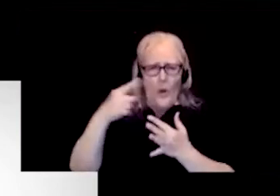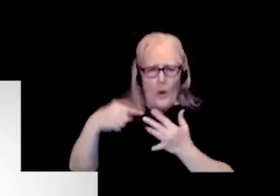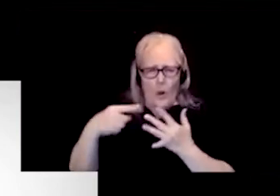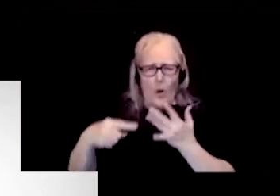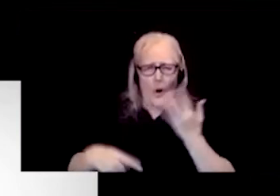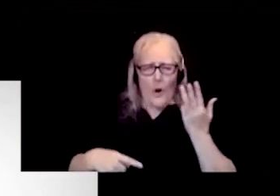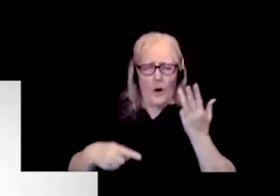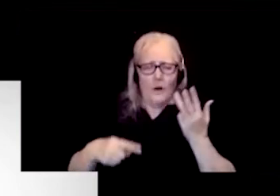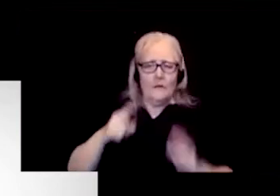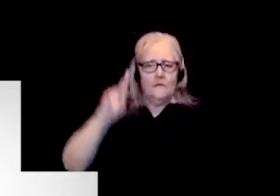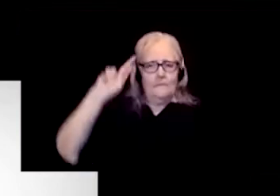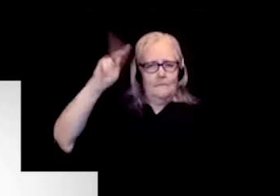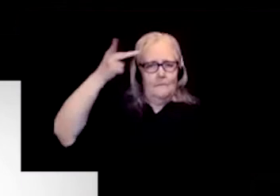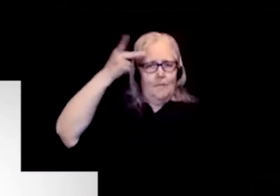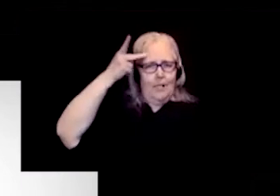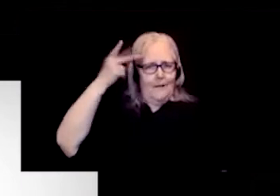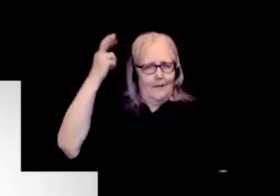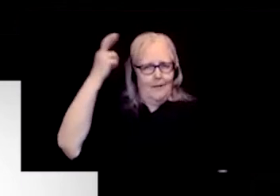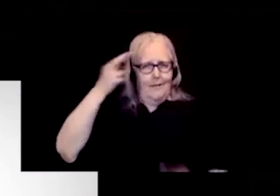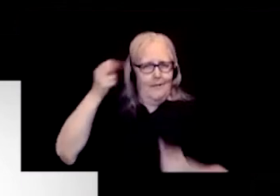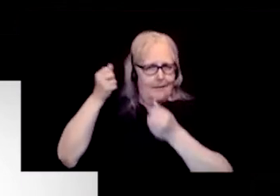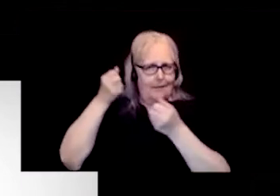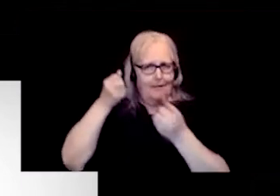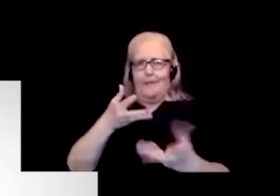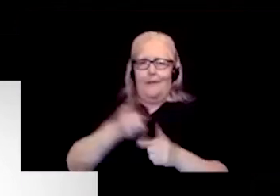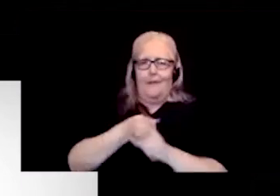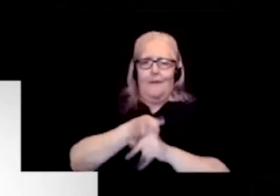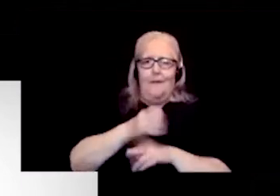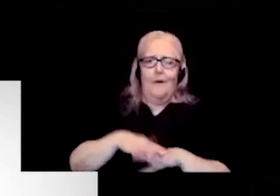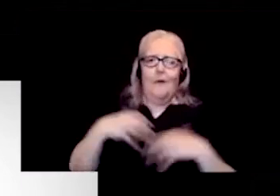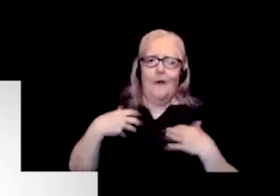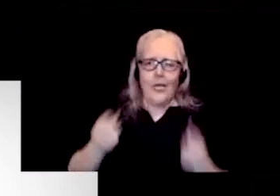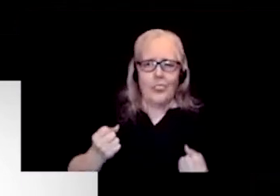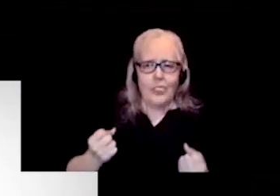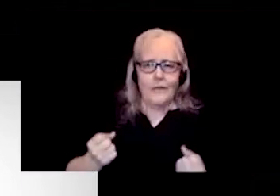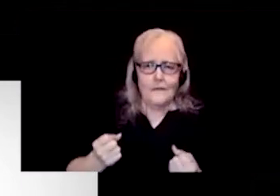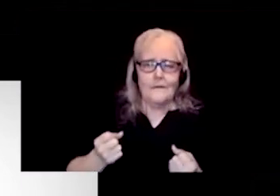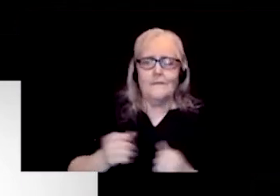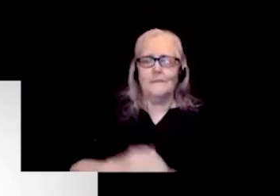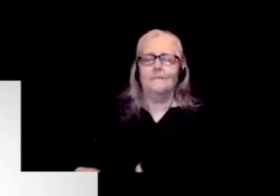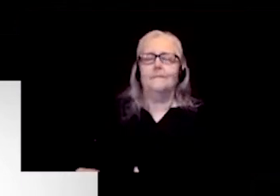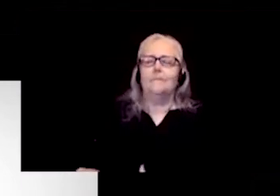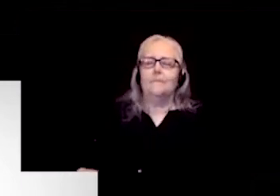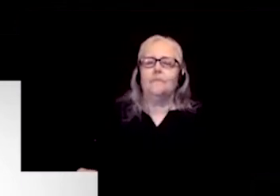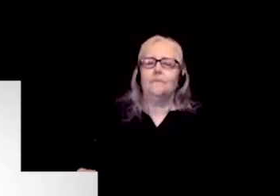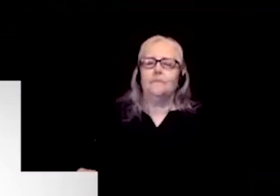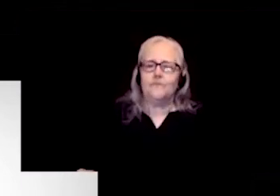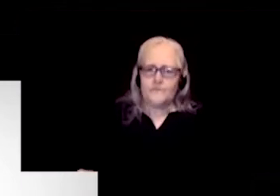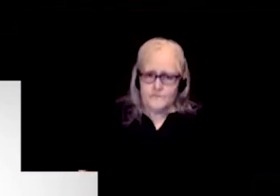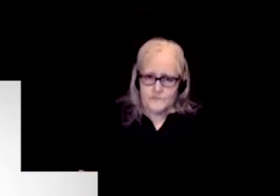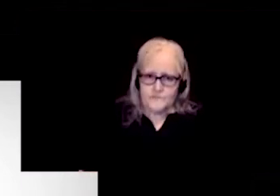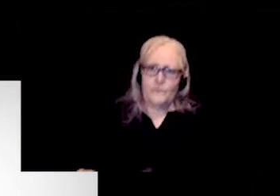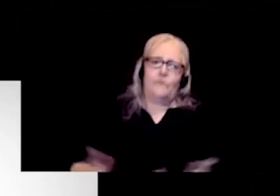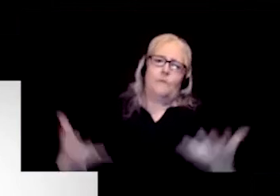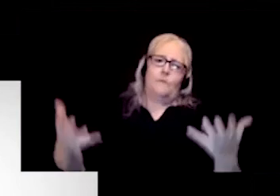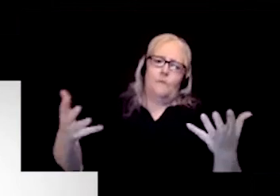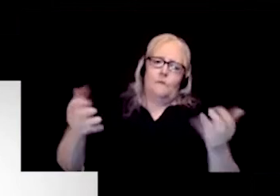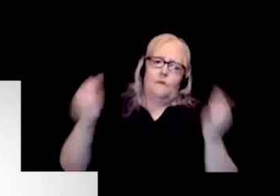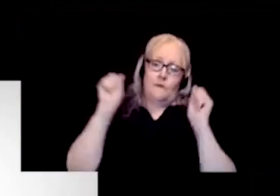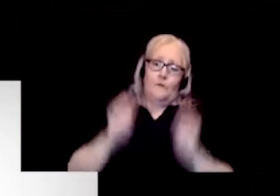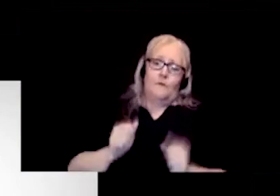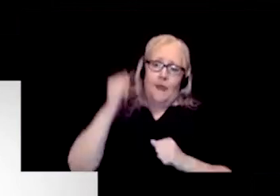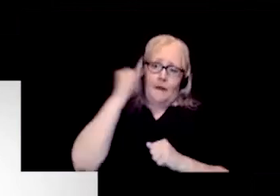determinants of health that we now know impact our health and well-being. Well, as you can imagine, from that